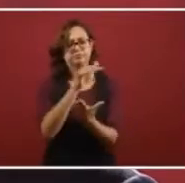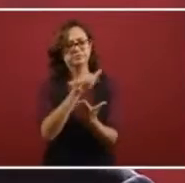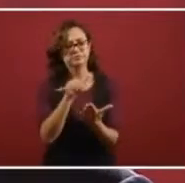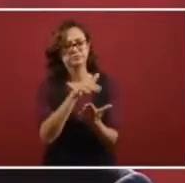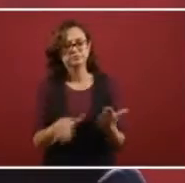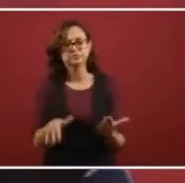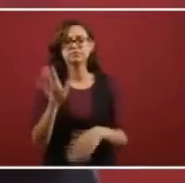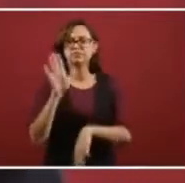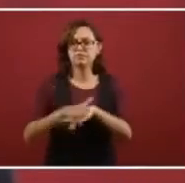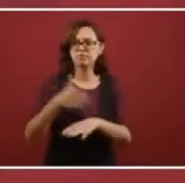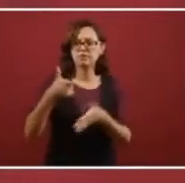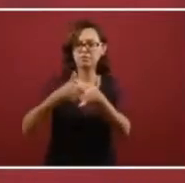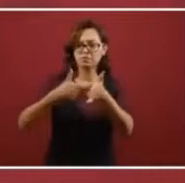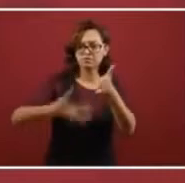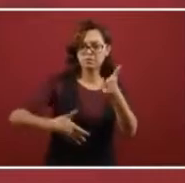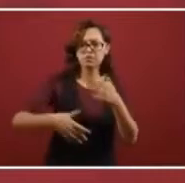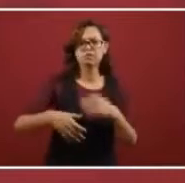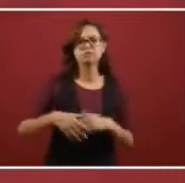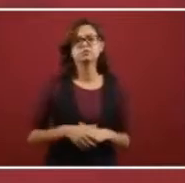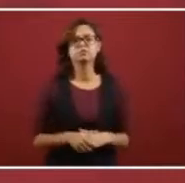with an accessible price,